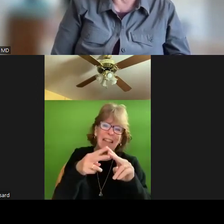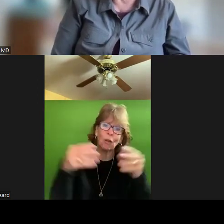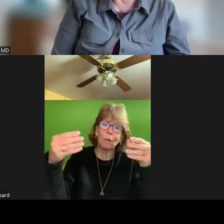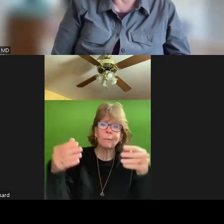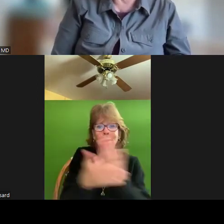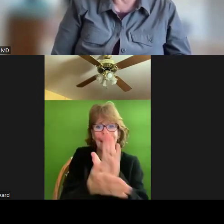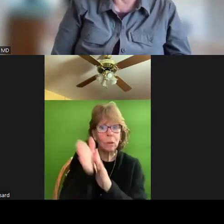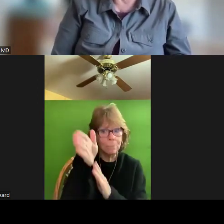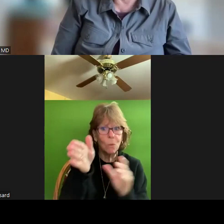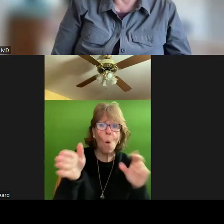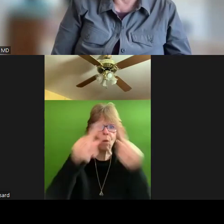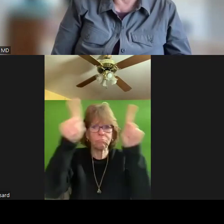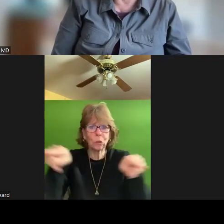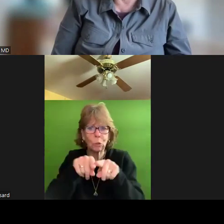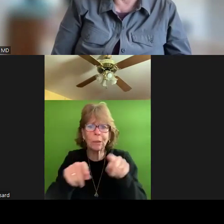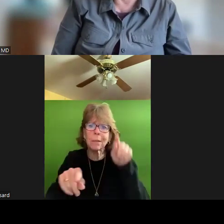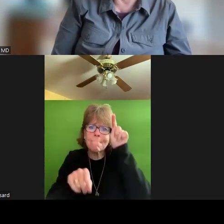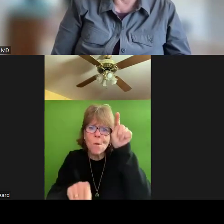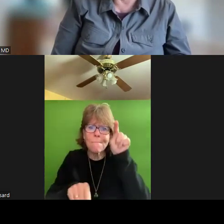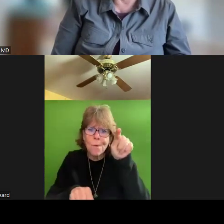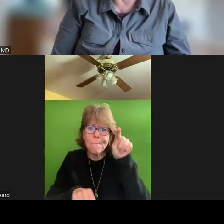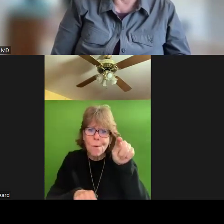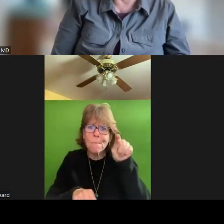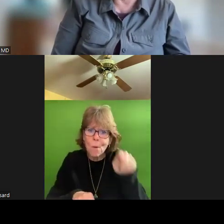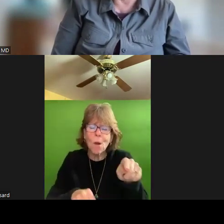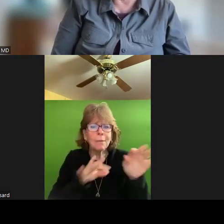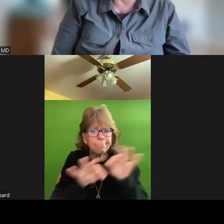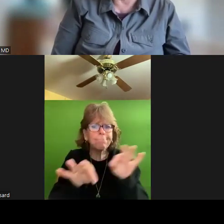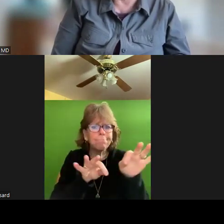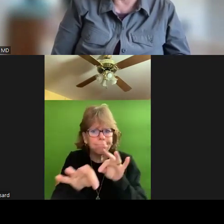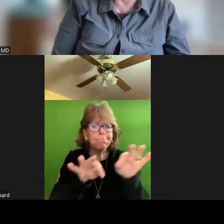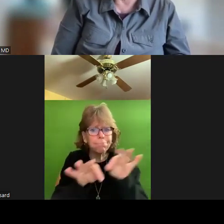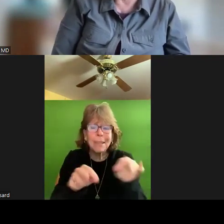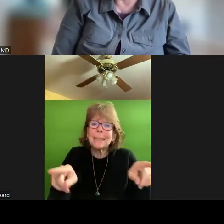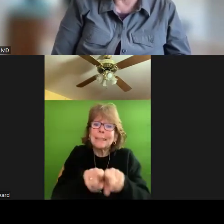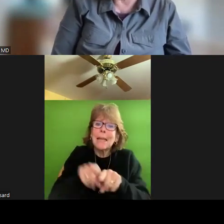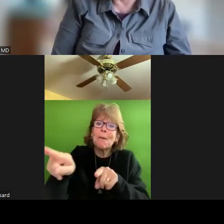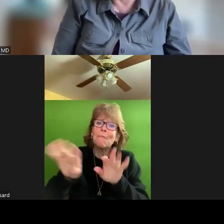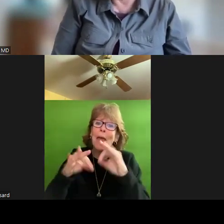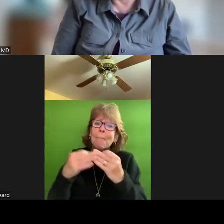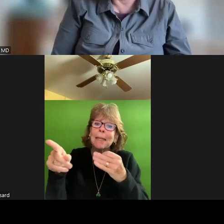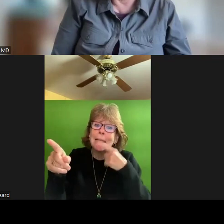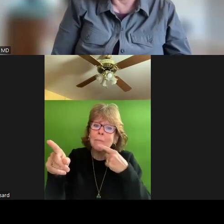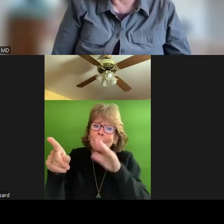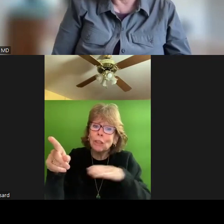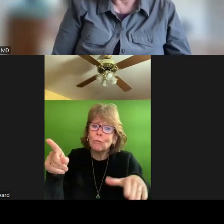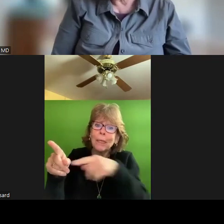they do with their patients who are learning spoken language, such as hearing